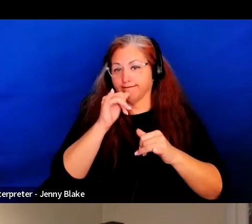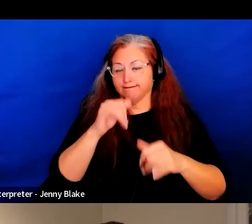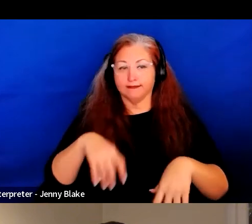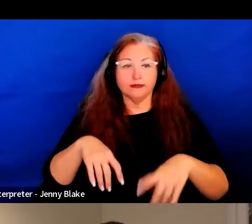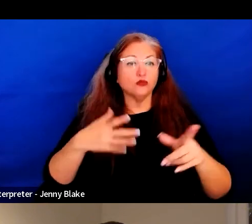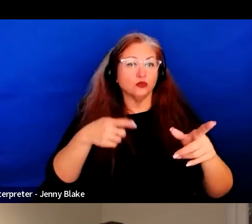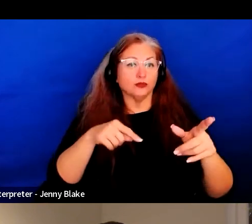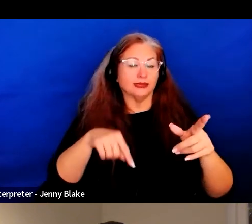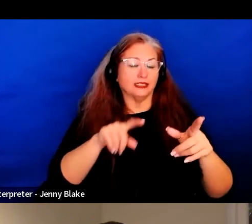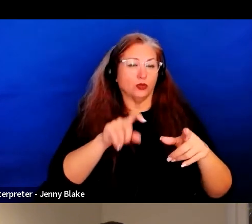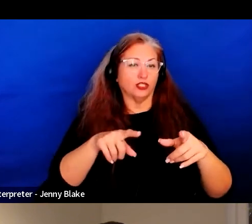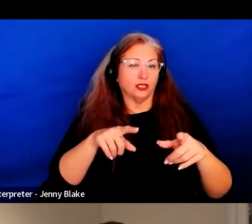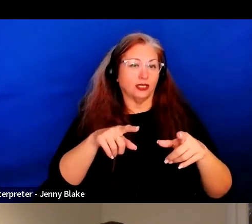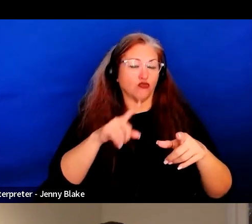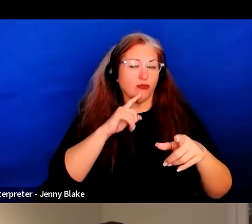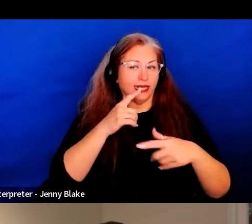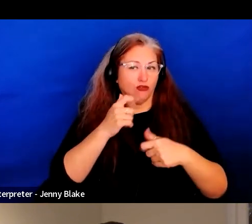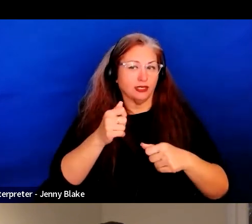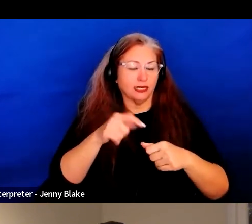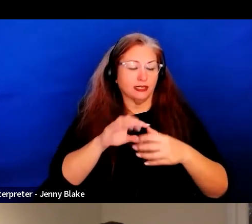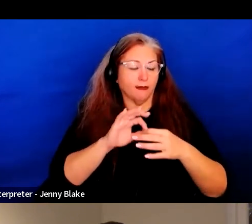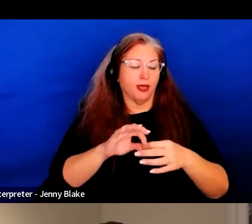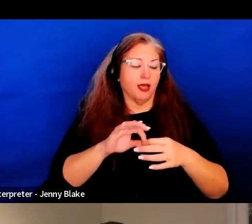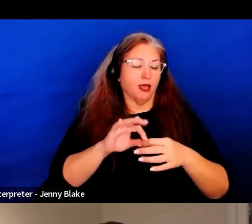So there's a question here, which is really interesting, which is about